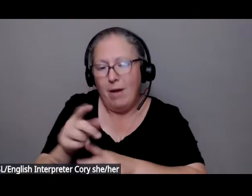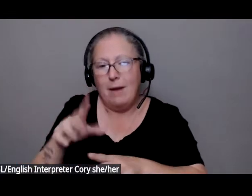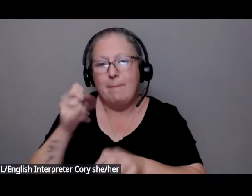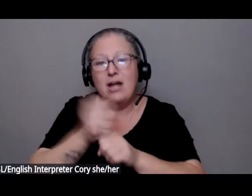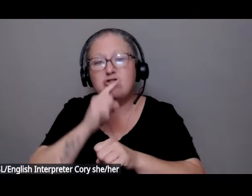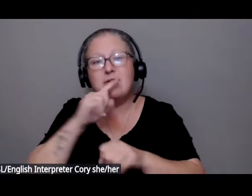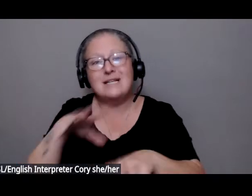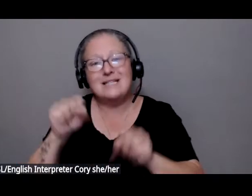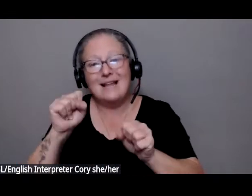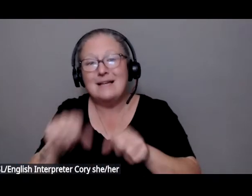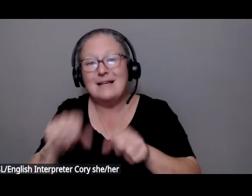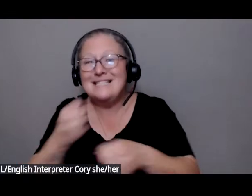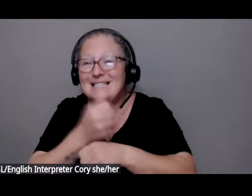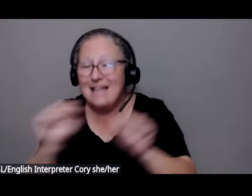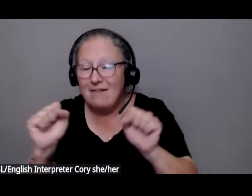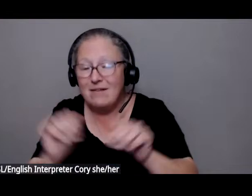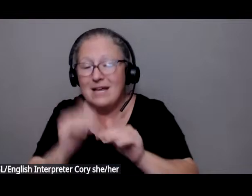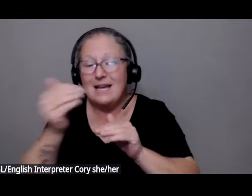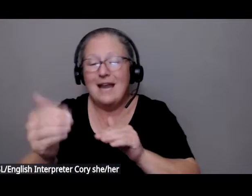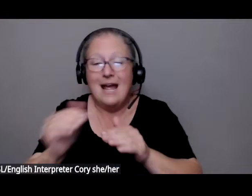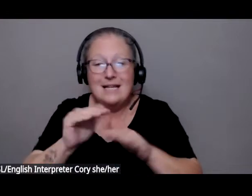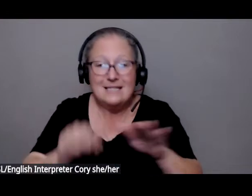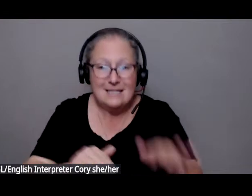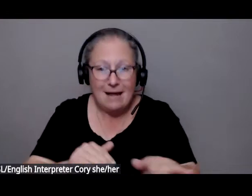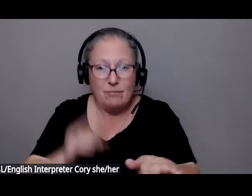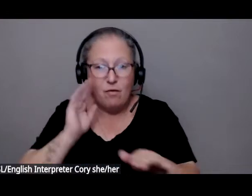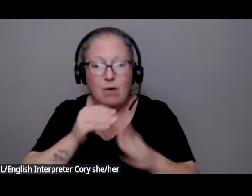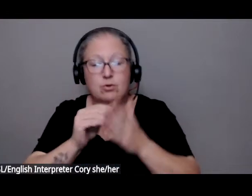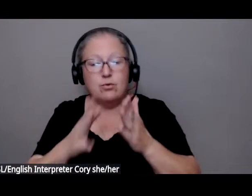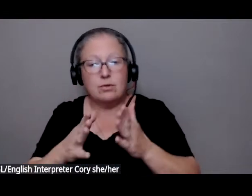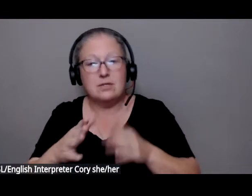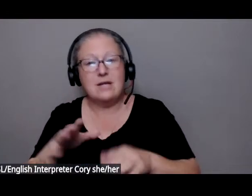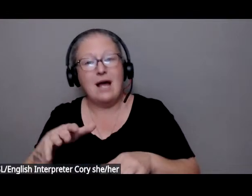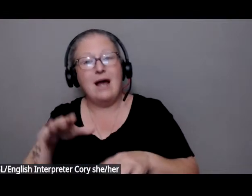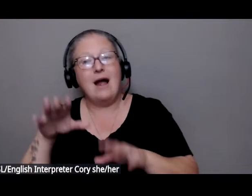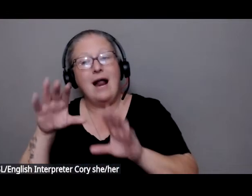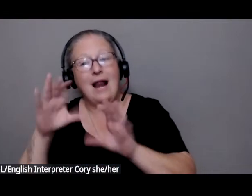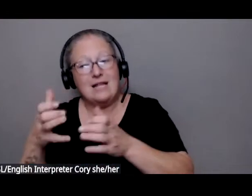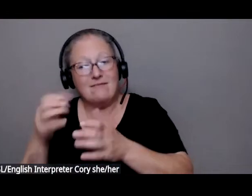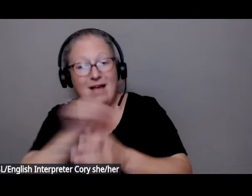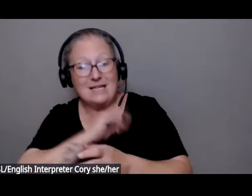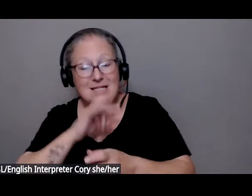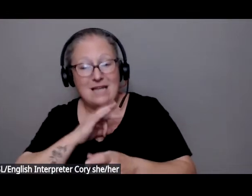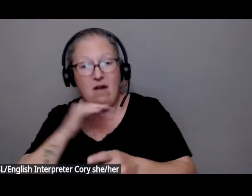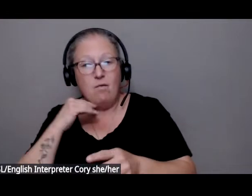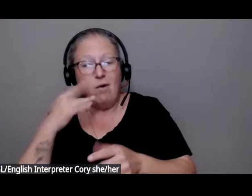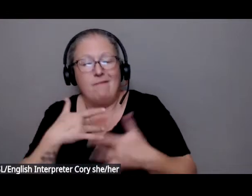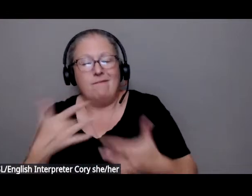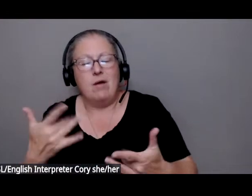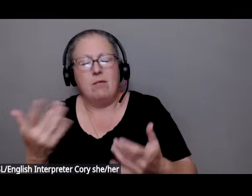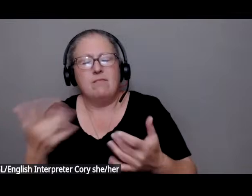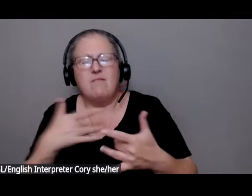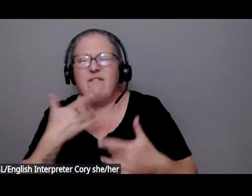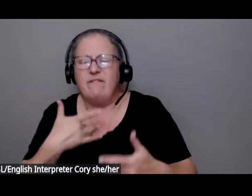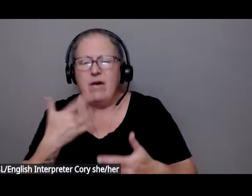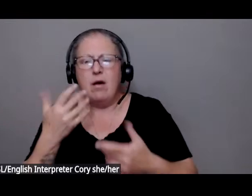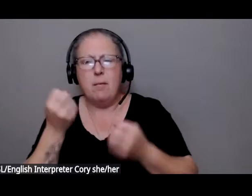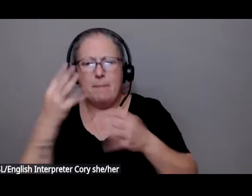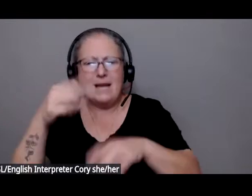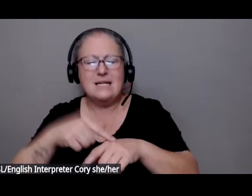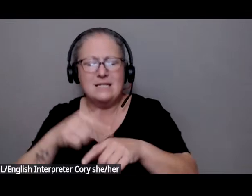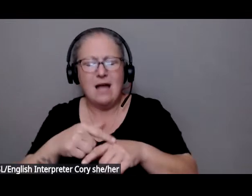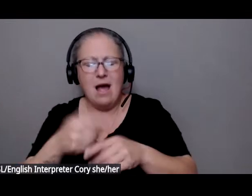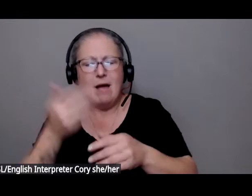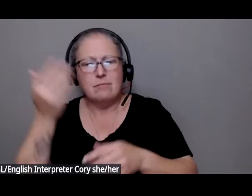students. Historically, as classified staff and as wellness counselors, we've often felt overlooked and undervalued within this system. We